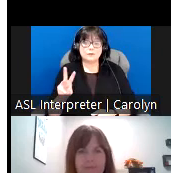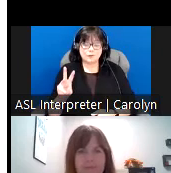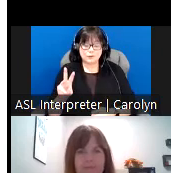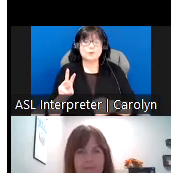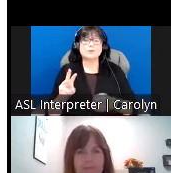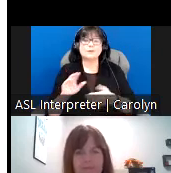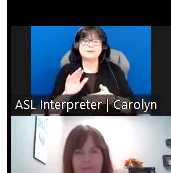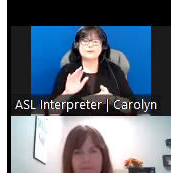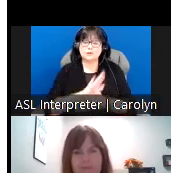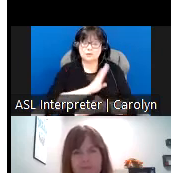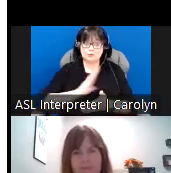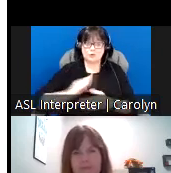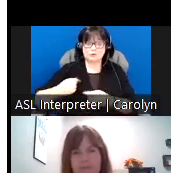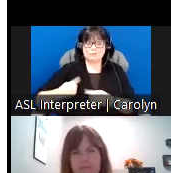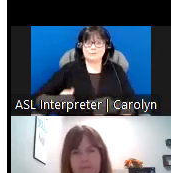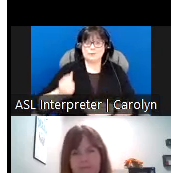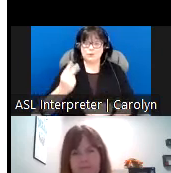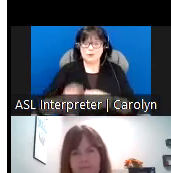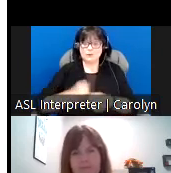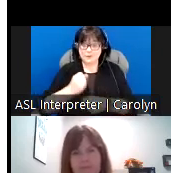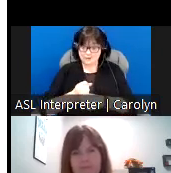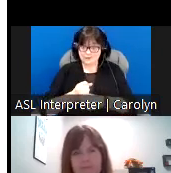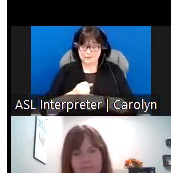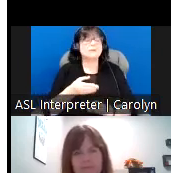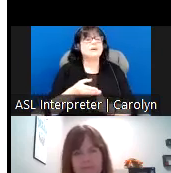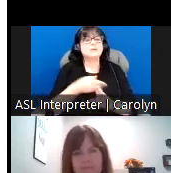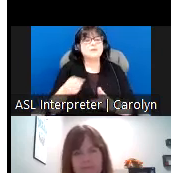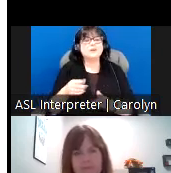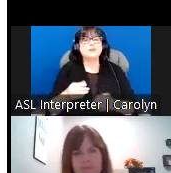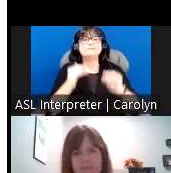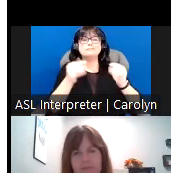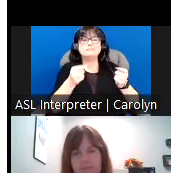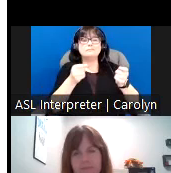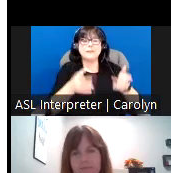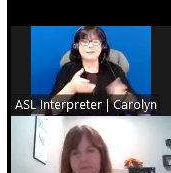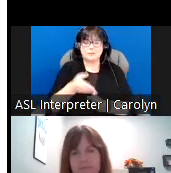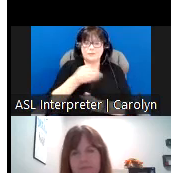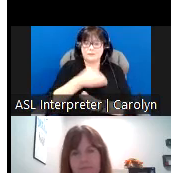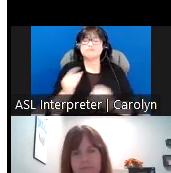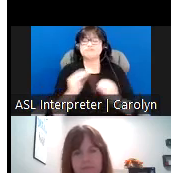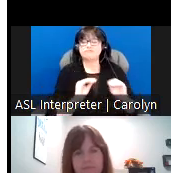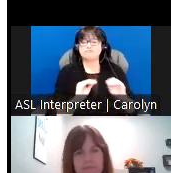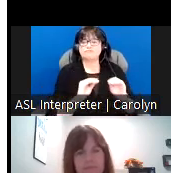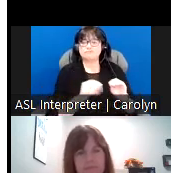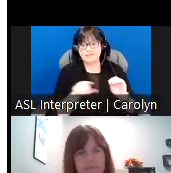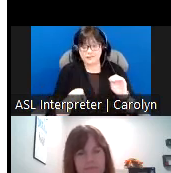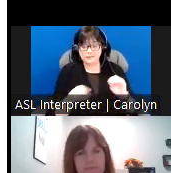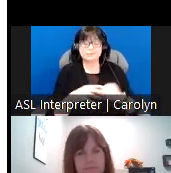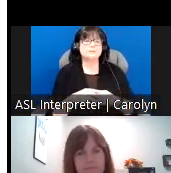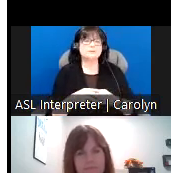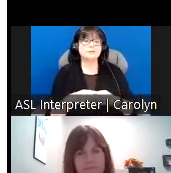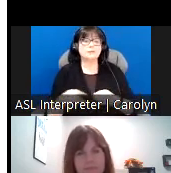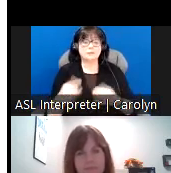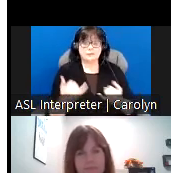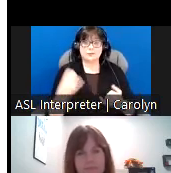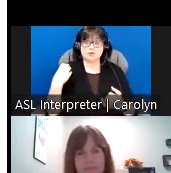past 12 years. Before becoming the manager, she was an instructor with the program. She currently holds the position of chair